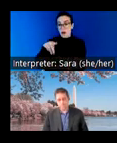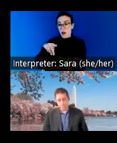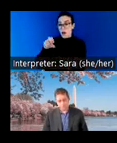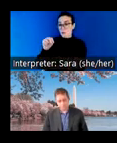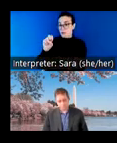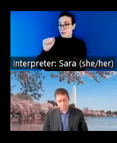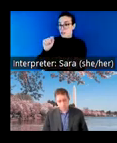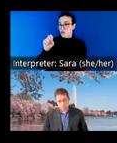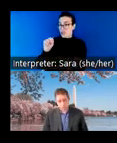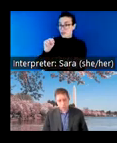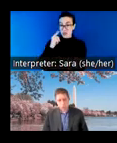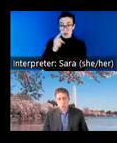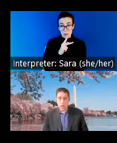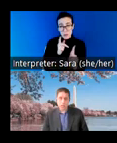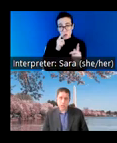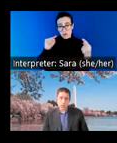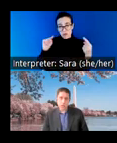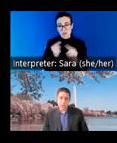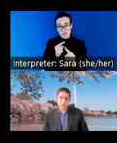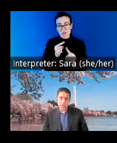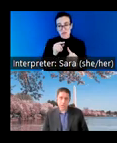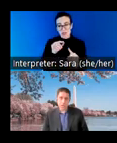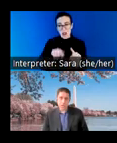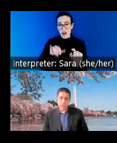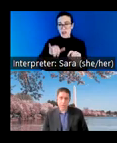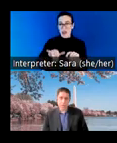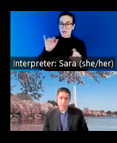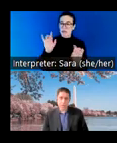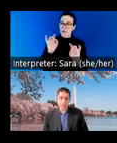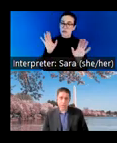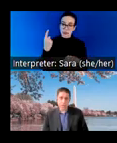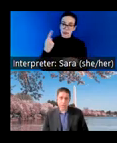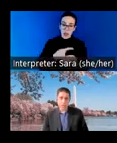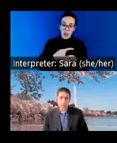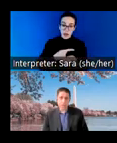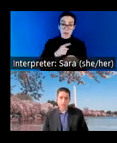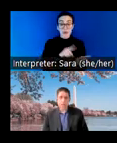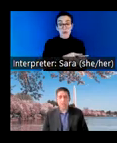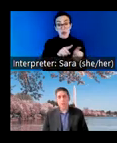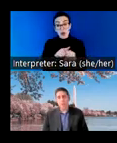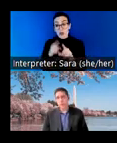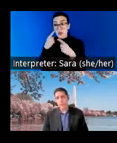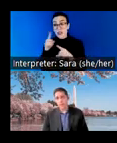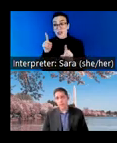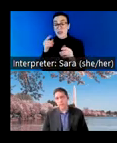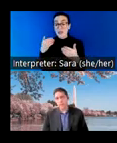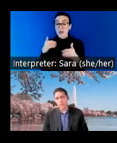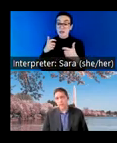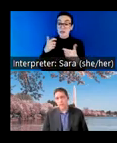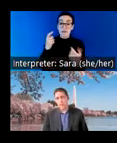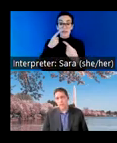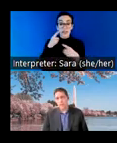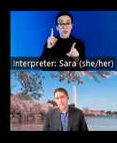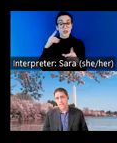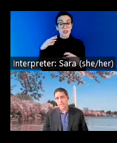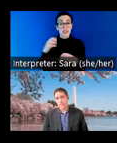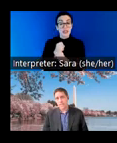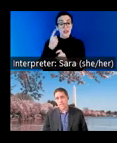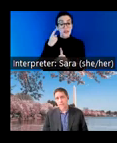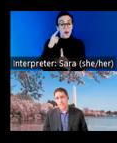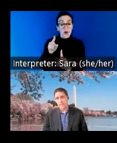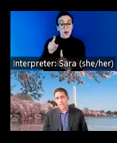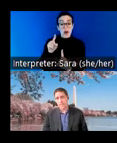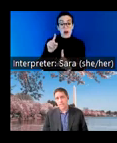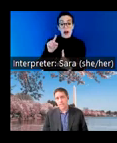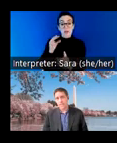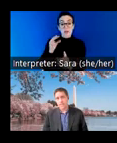day. We also achieved a major victory for freedom of speech in the Court of Appeals